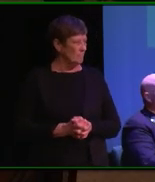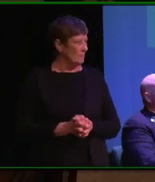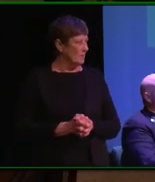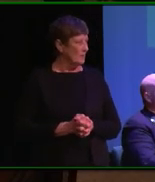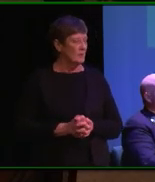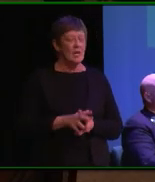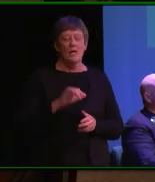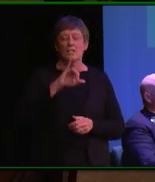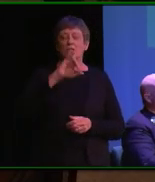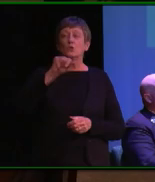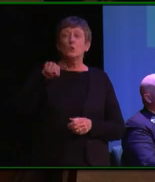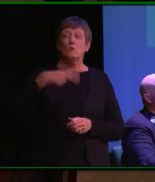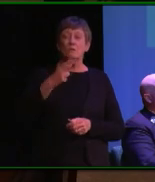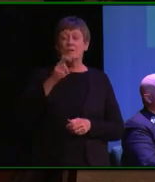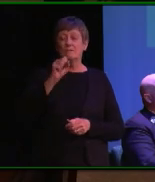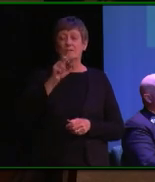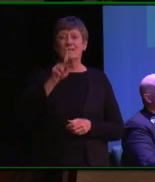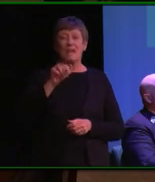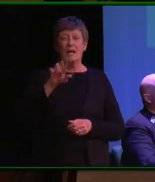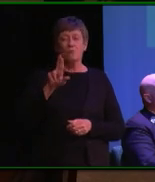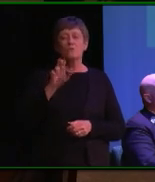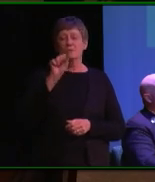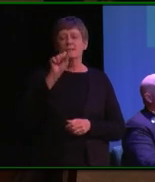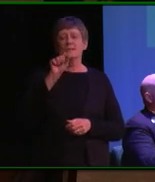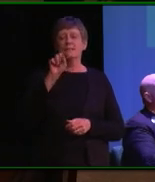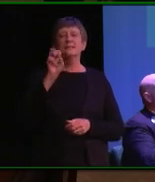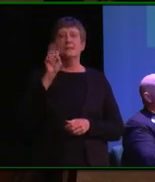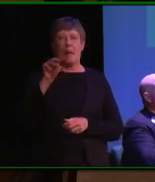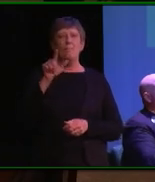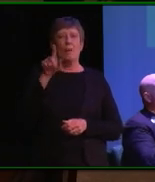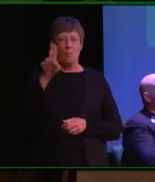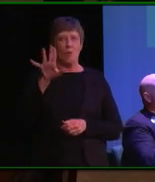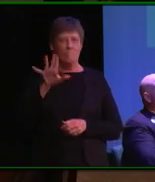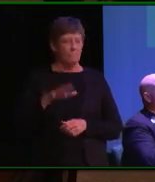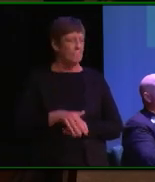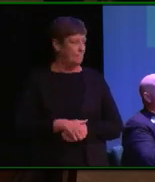And Joseph Schneider, STEM club.